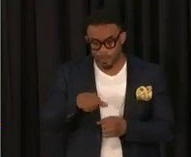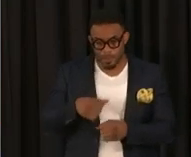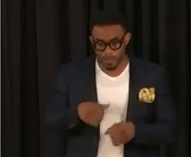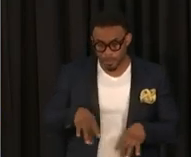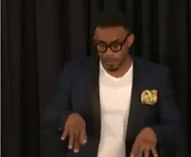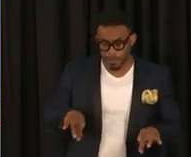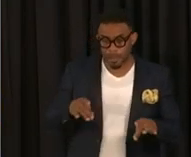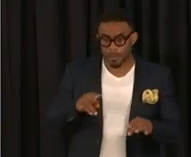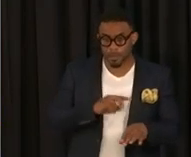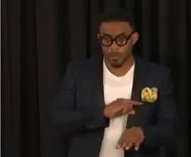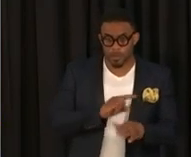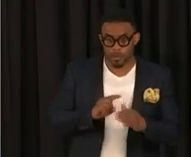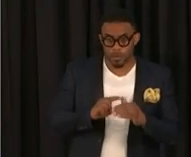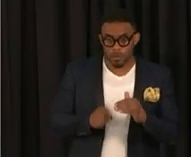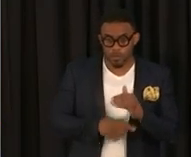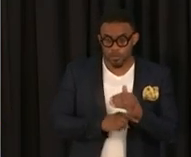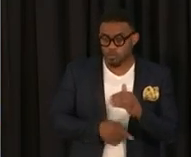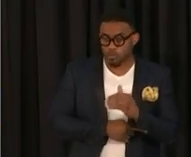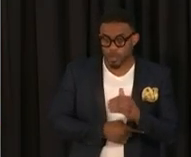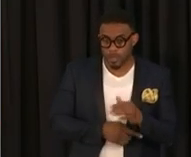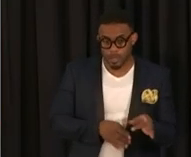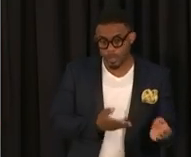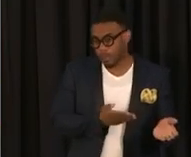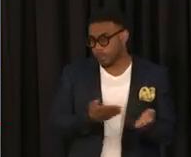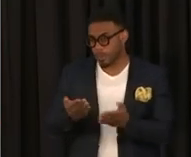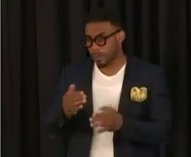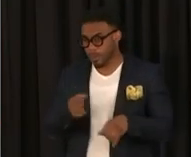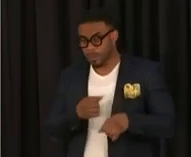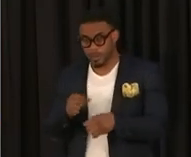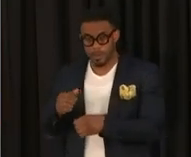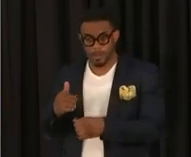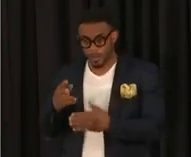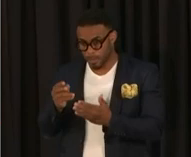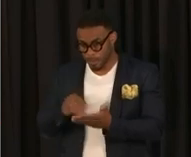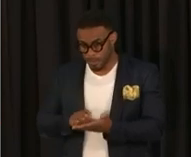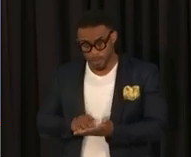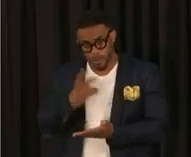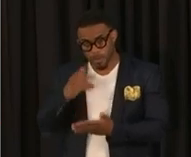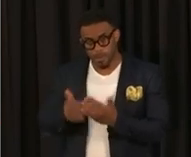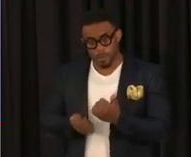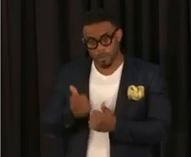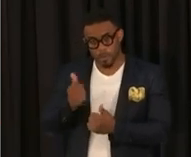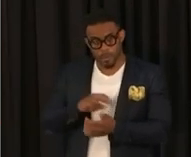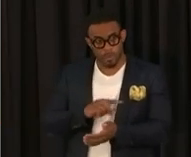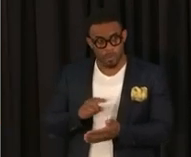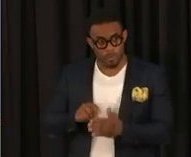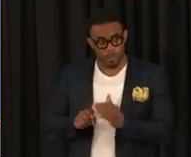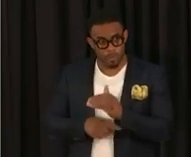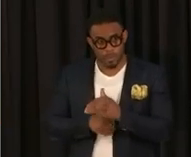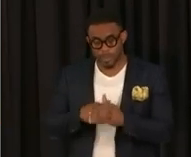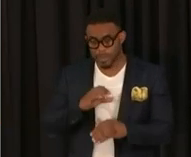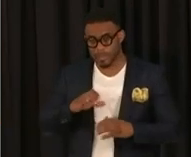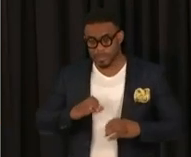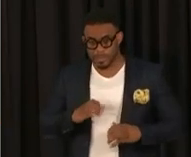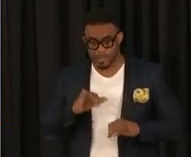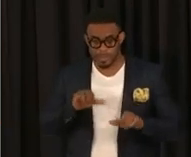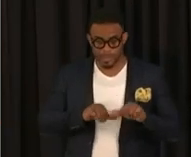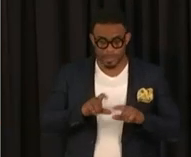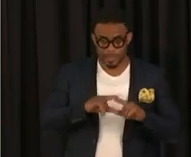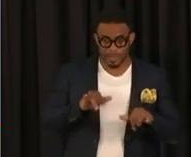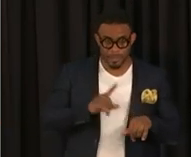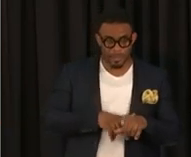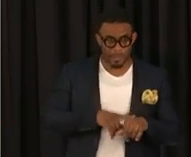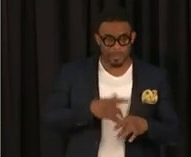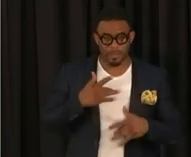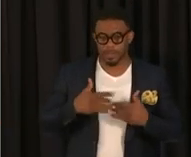out and pick up trash off the Anacostia River, return it, catalog it, so we can see what's the most trash, and citizen science at the